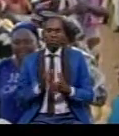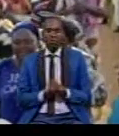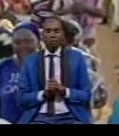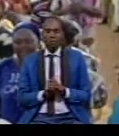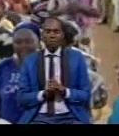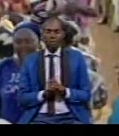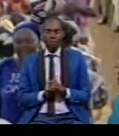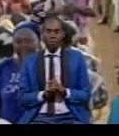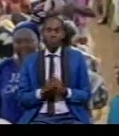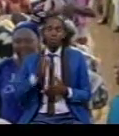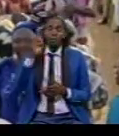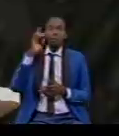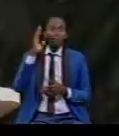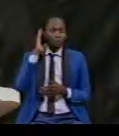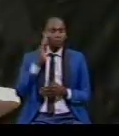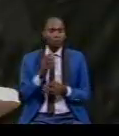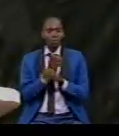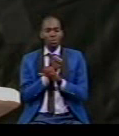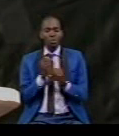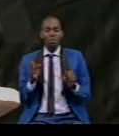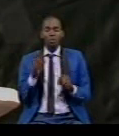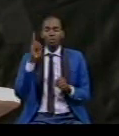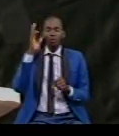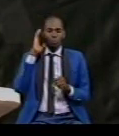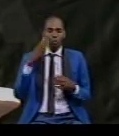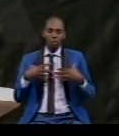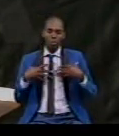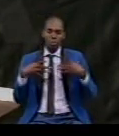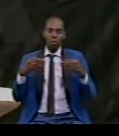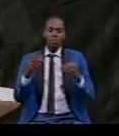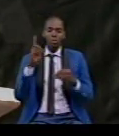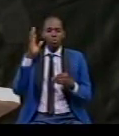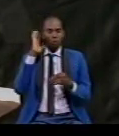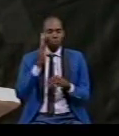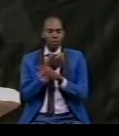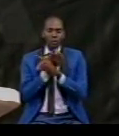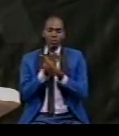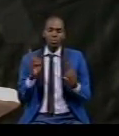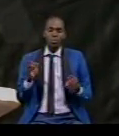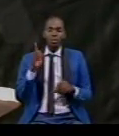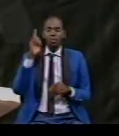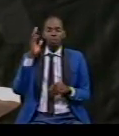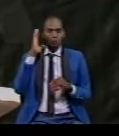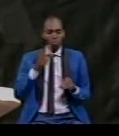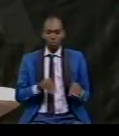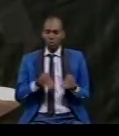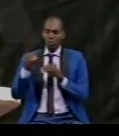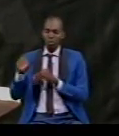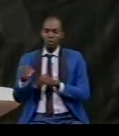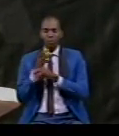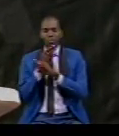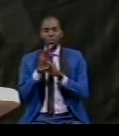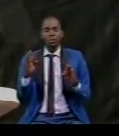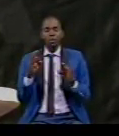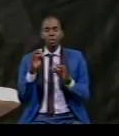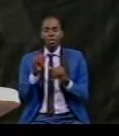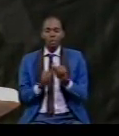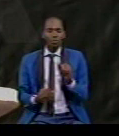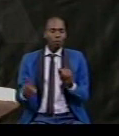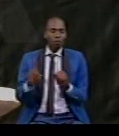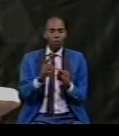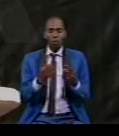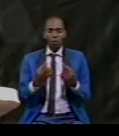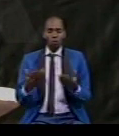he cured many of their infirmities and plagues and of evil spirits.